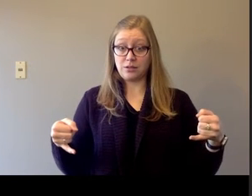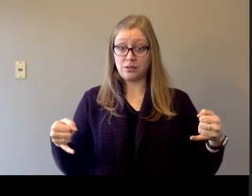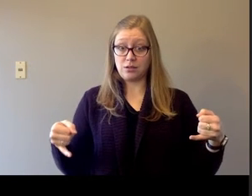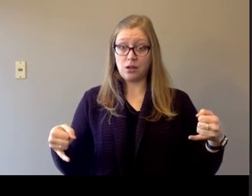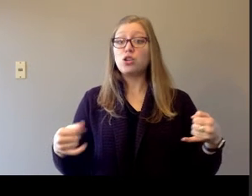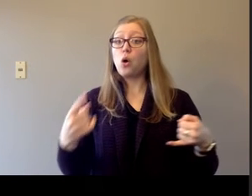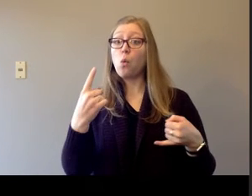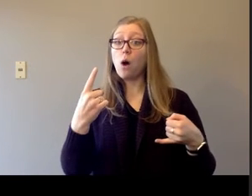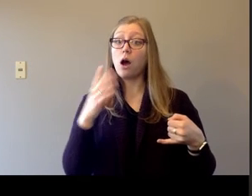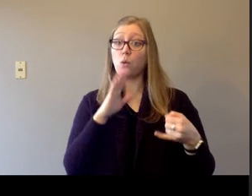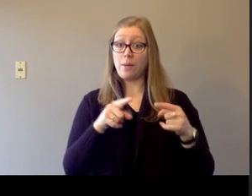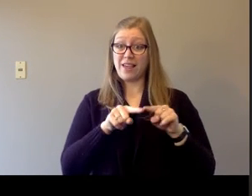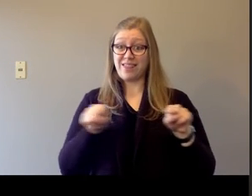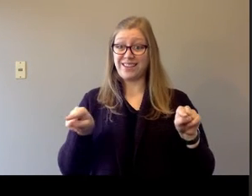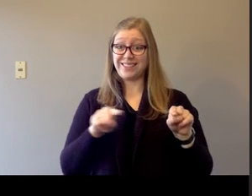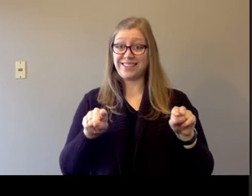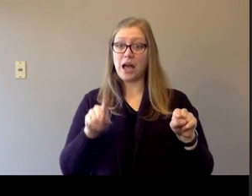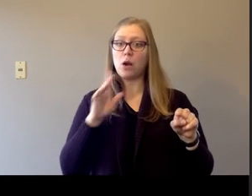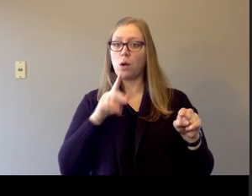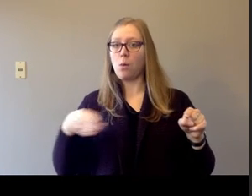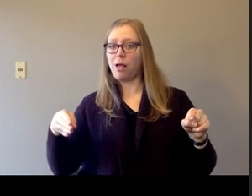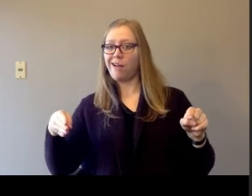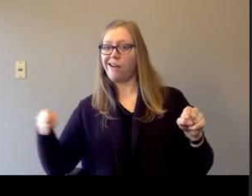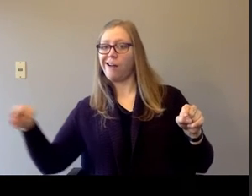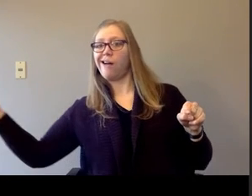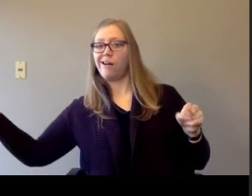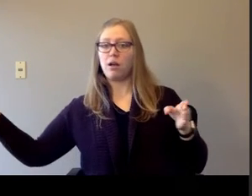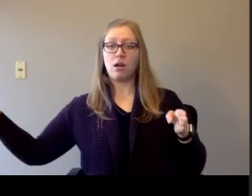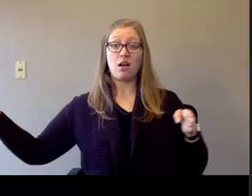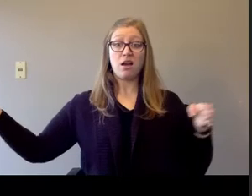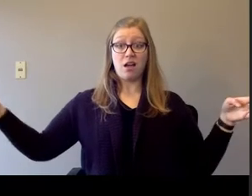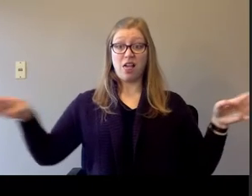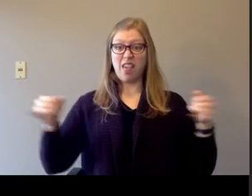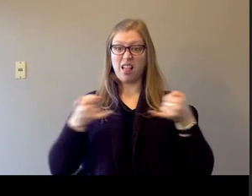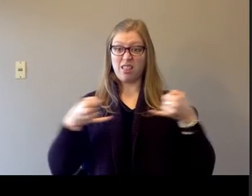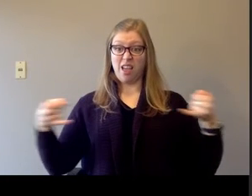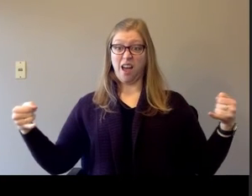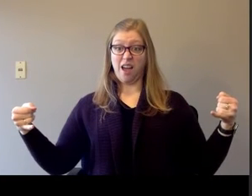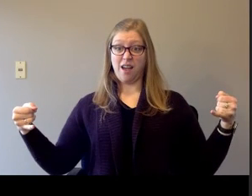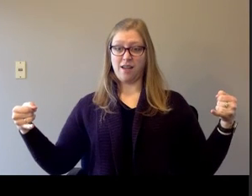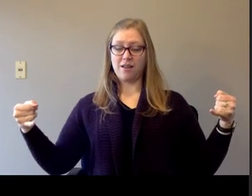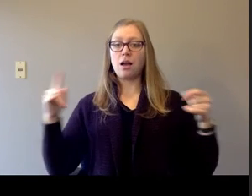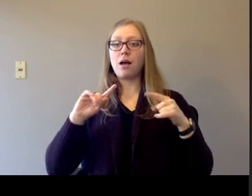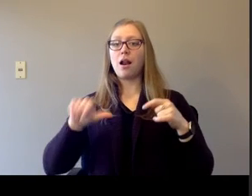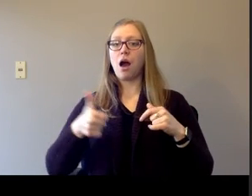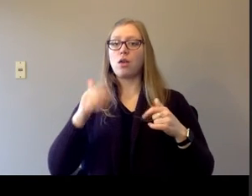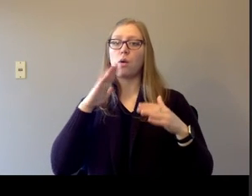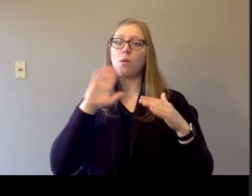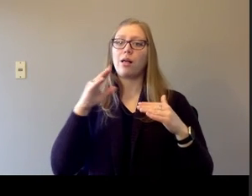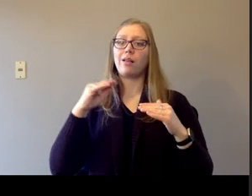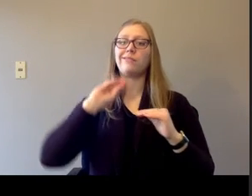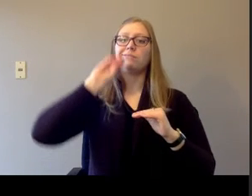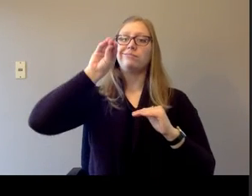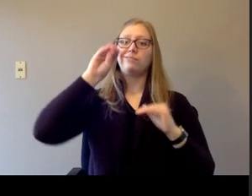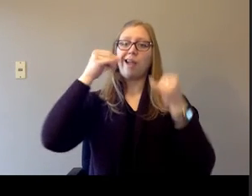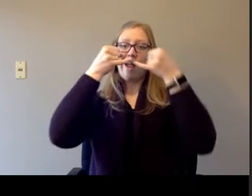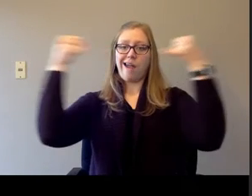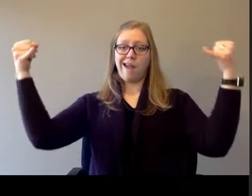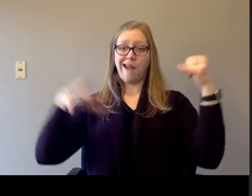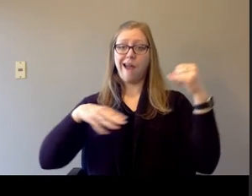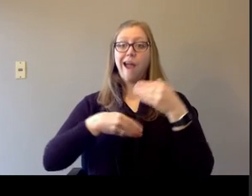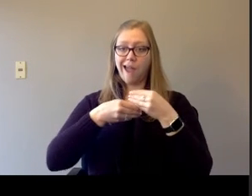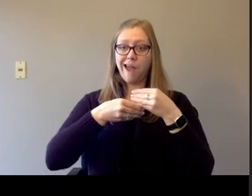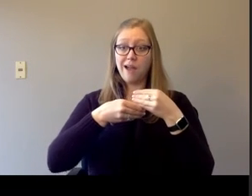but I think it helps to extend it a little bit. So I'm going to take my drawing tool here and see if we can